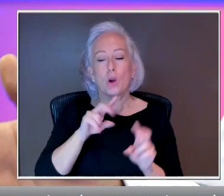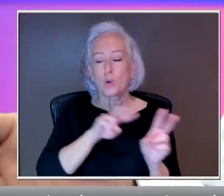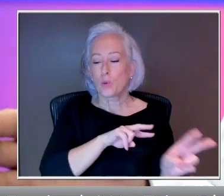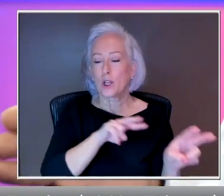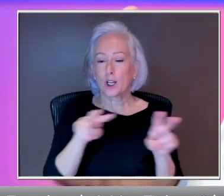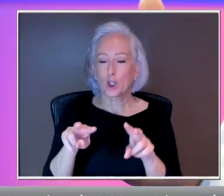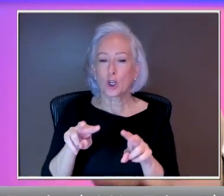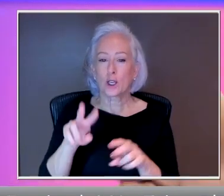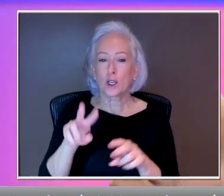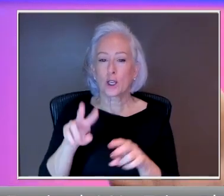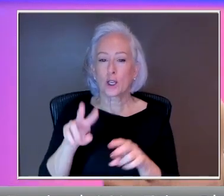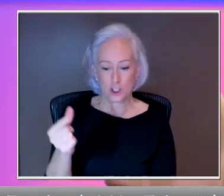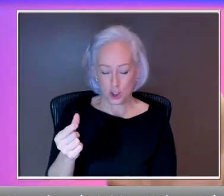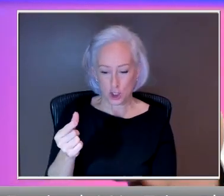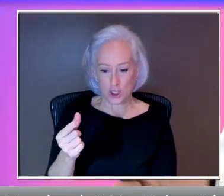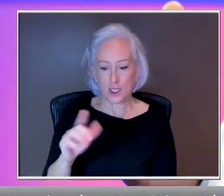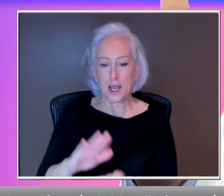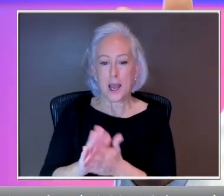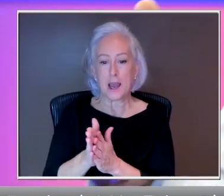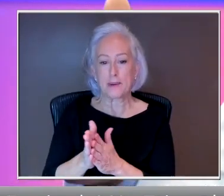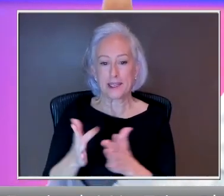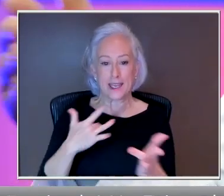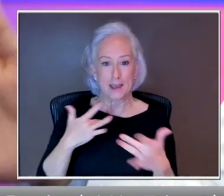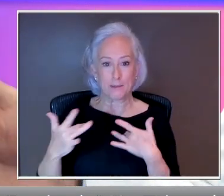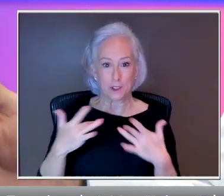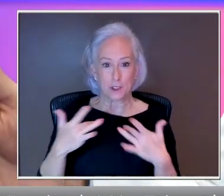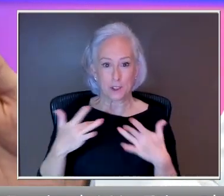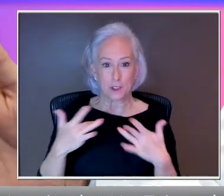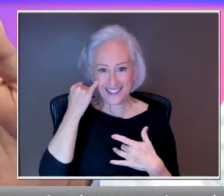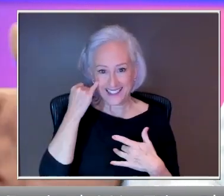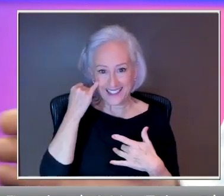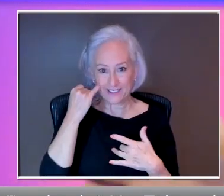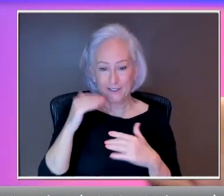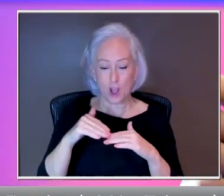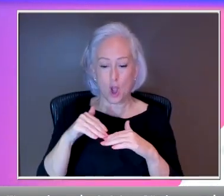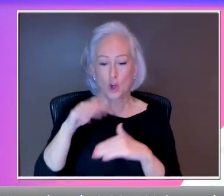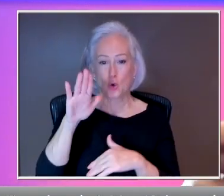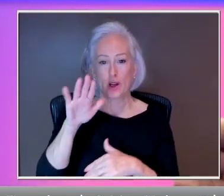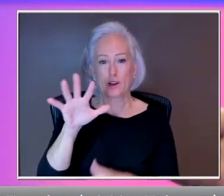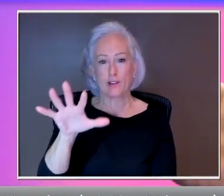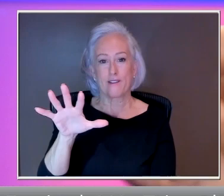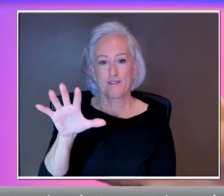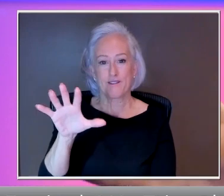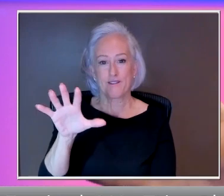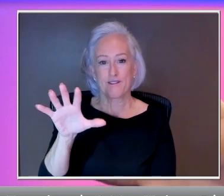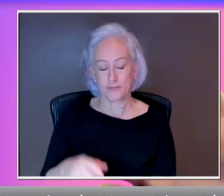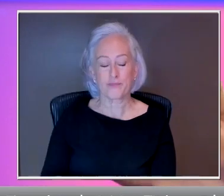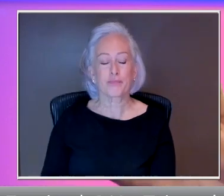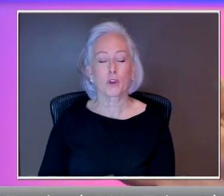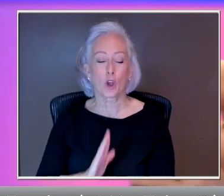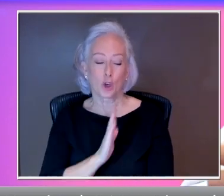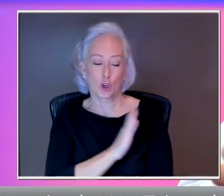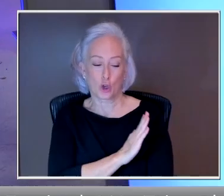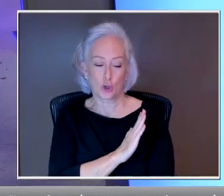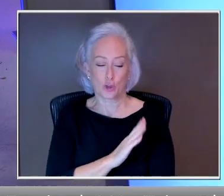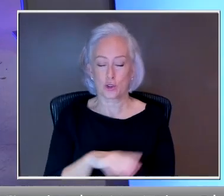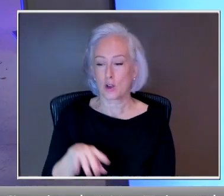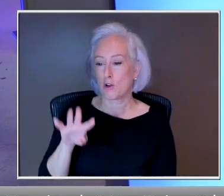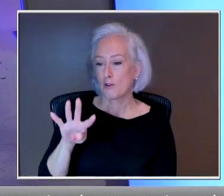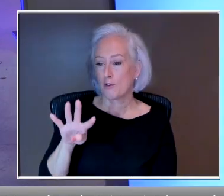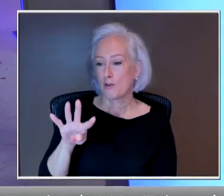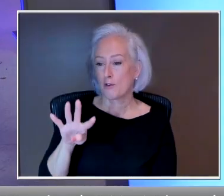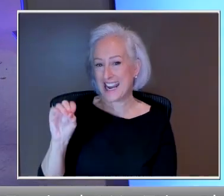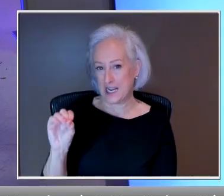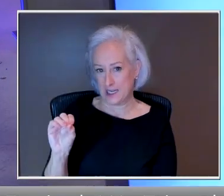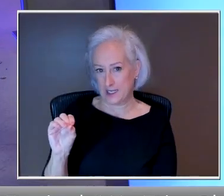very concerned when that QT interval is 500 or more. And hers was that? And hers was 480. So pushing that